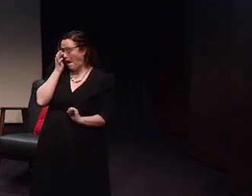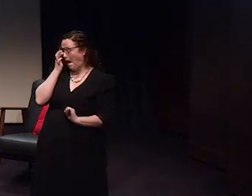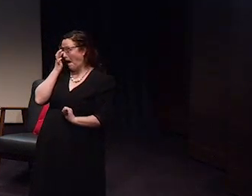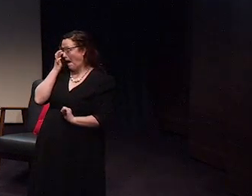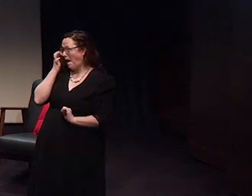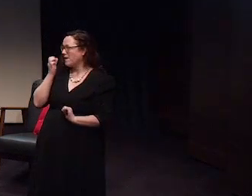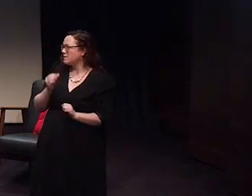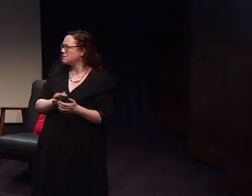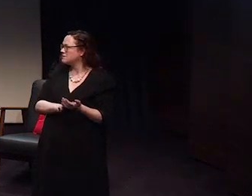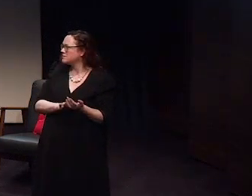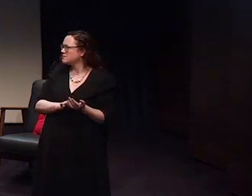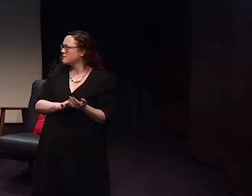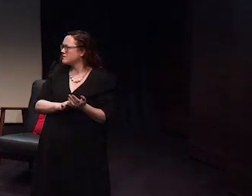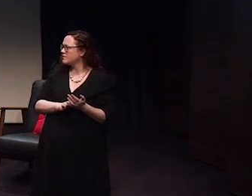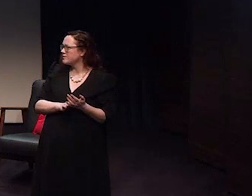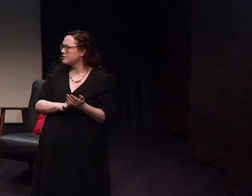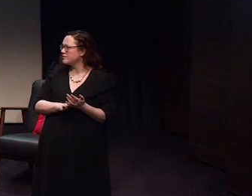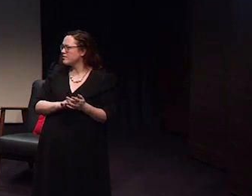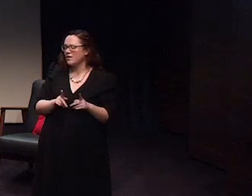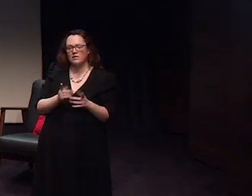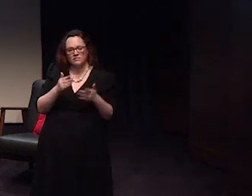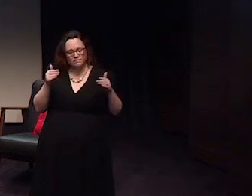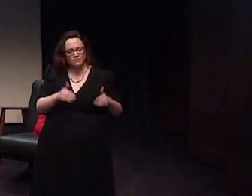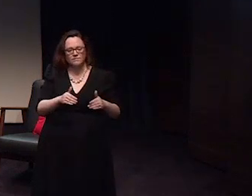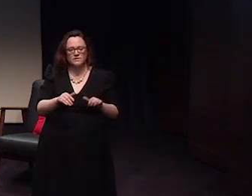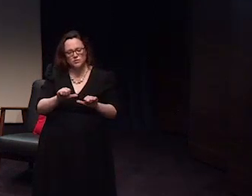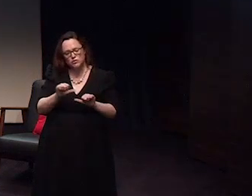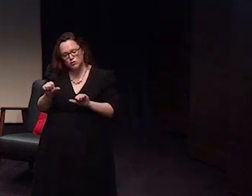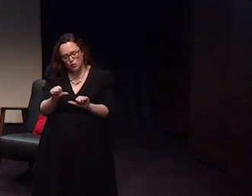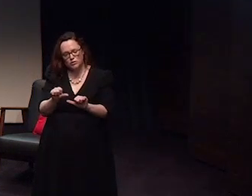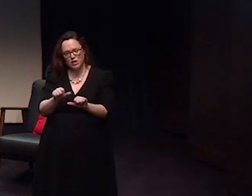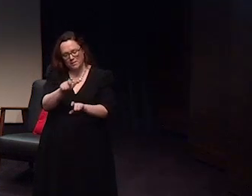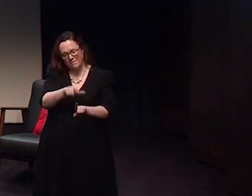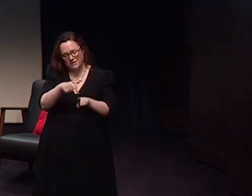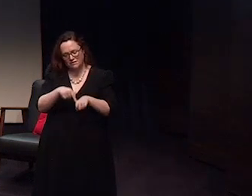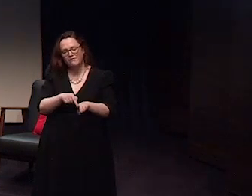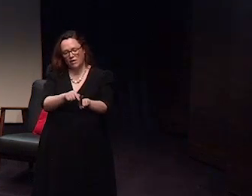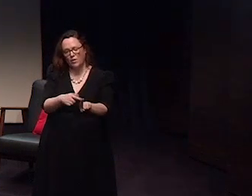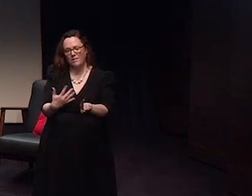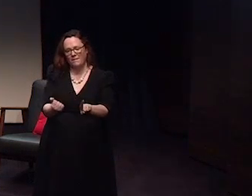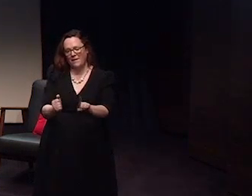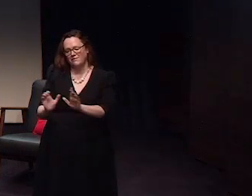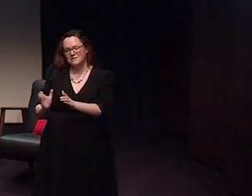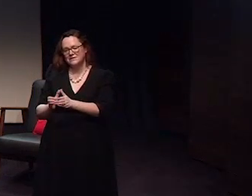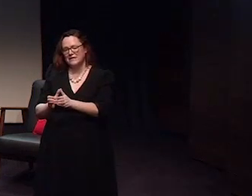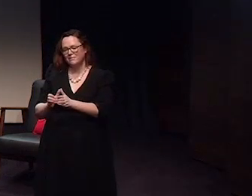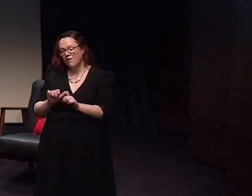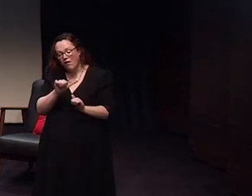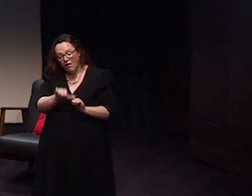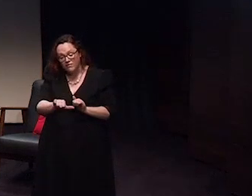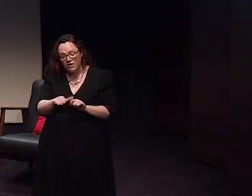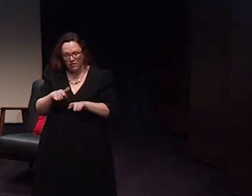and increasingly based on short-term patient follow-up. And fifth, they also carry out the follow-up